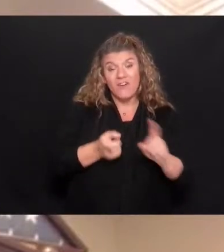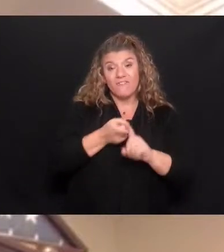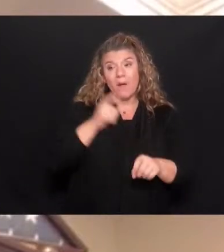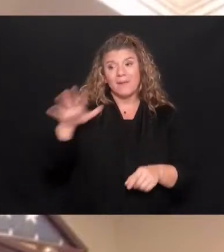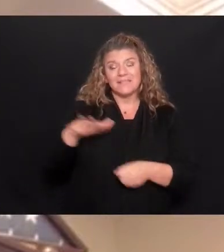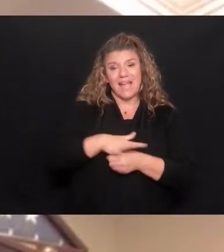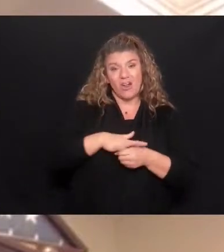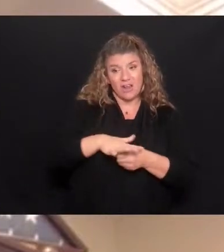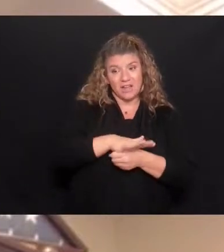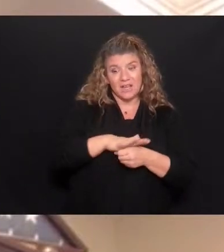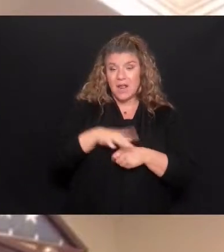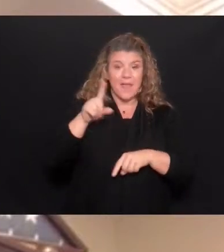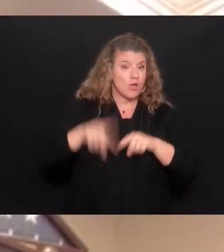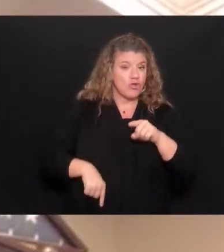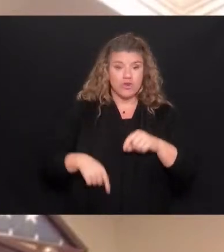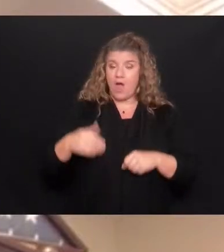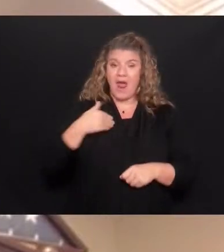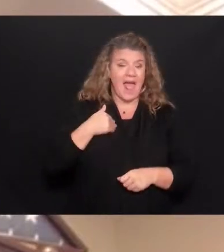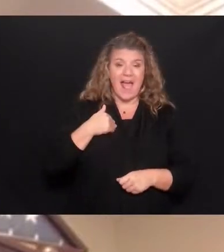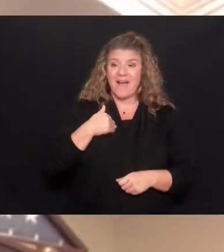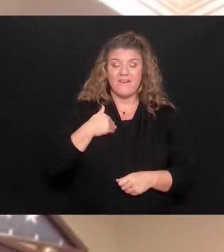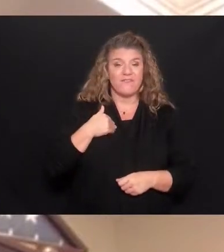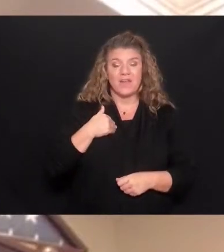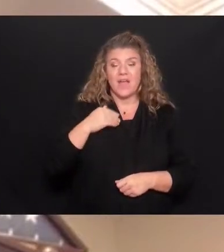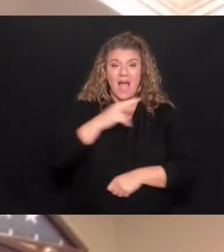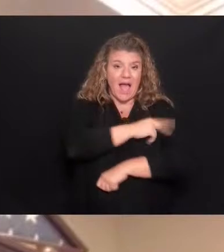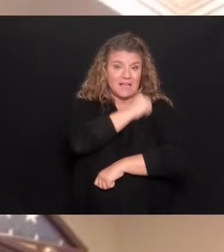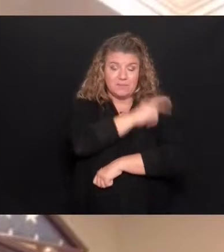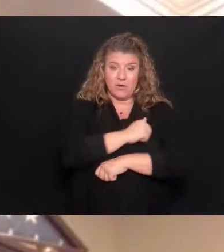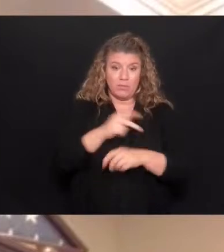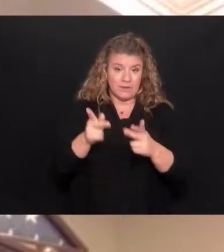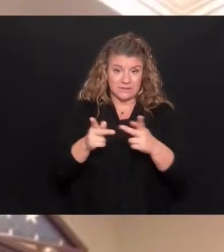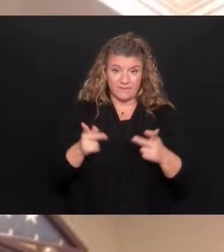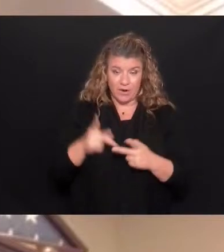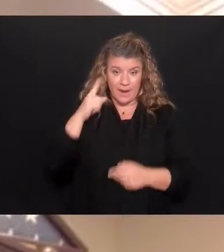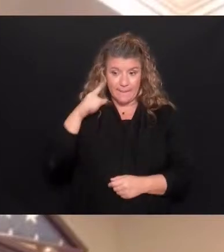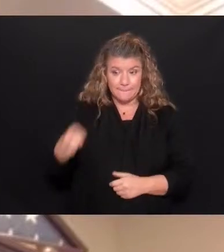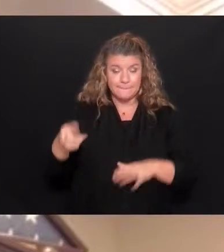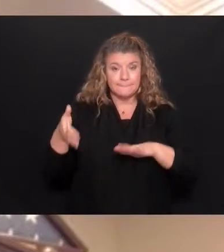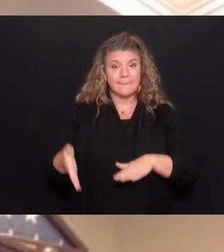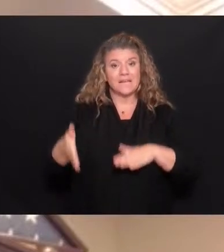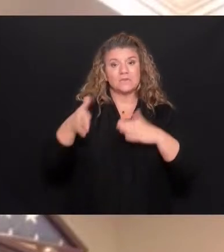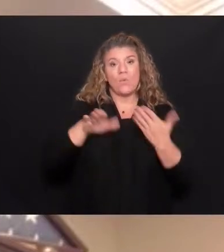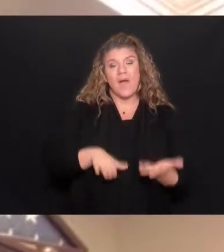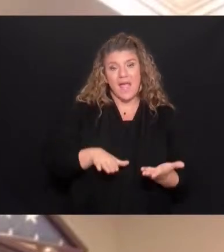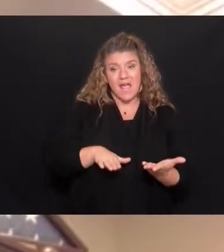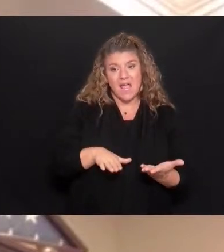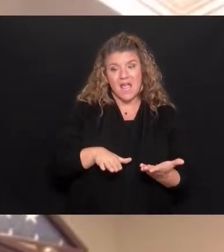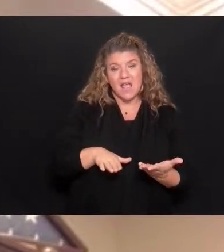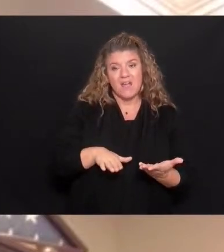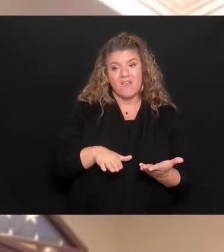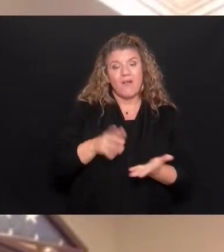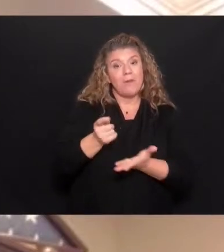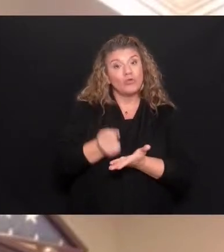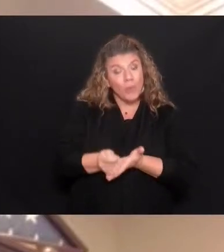area because they could not get a hospital bed, passed away from a